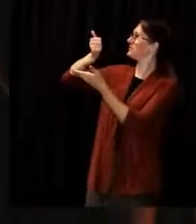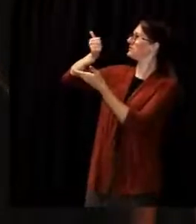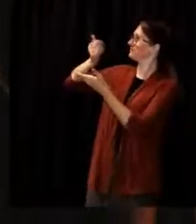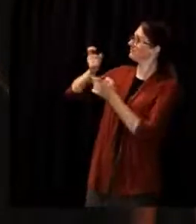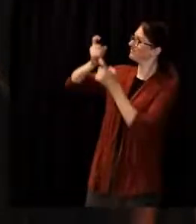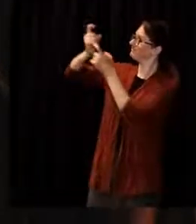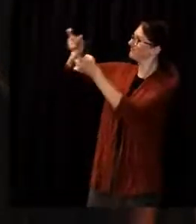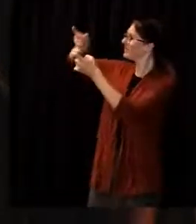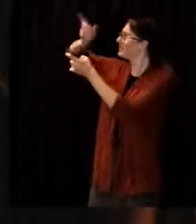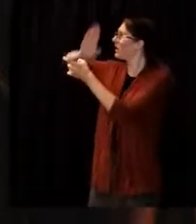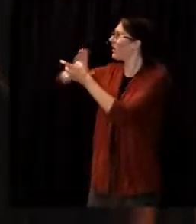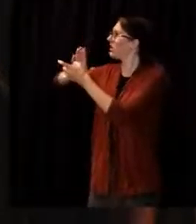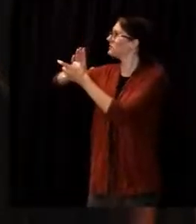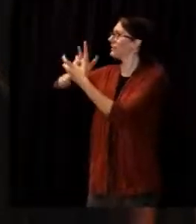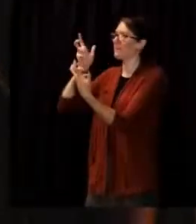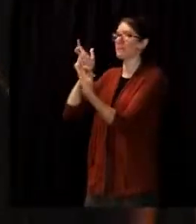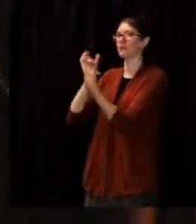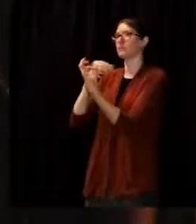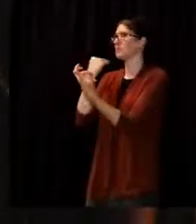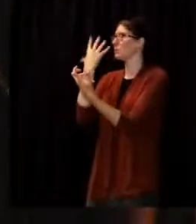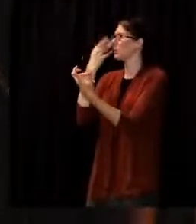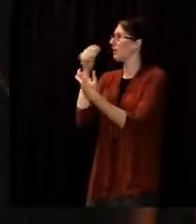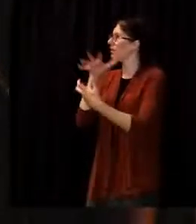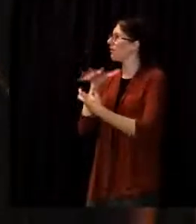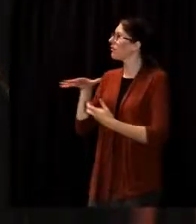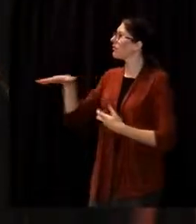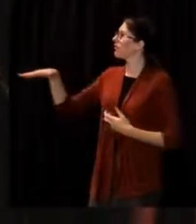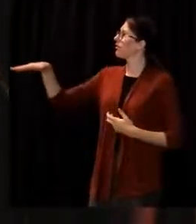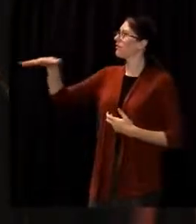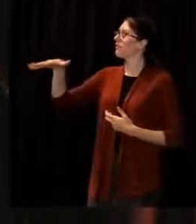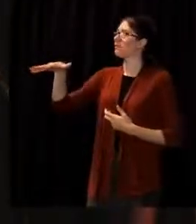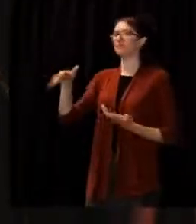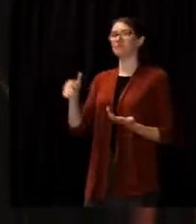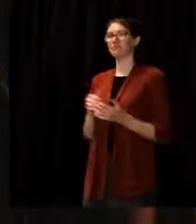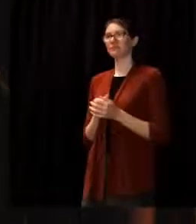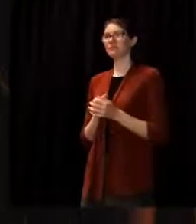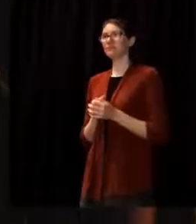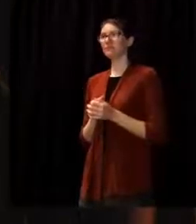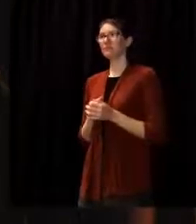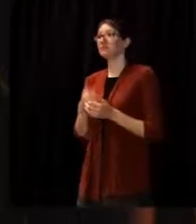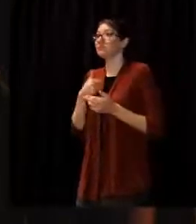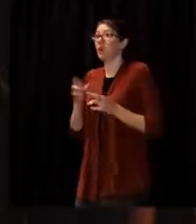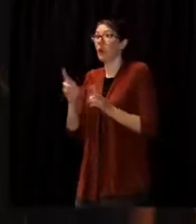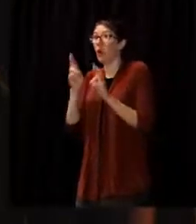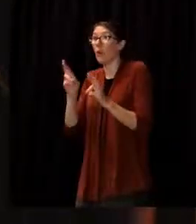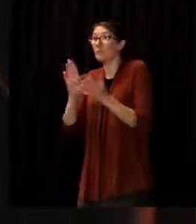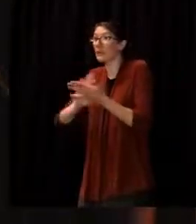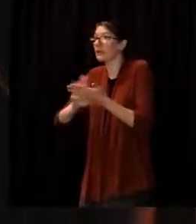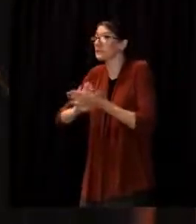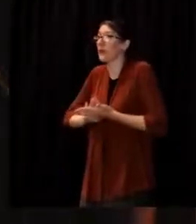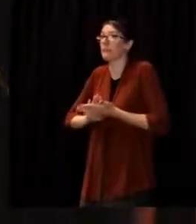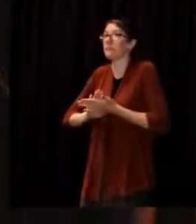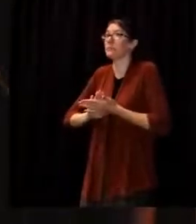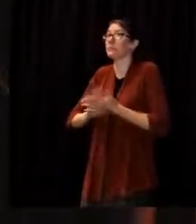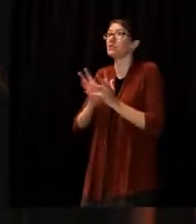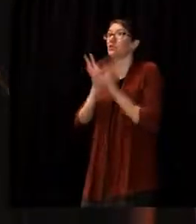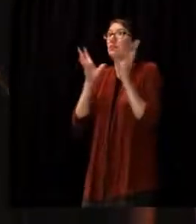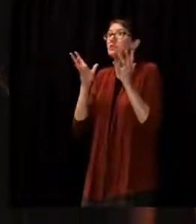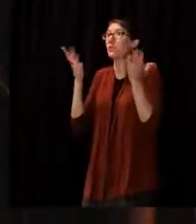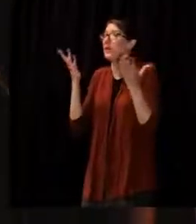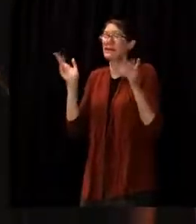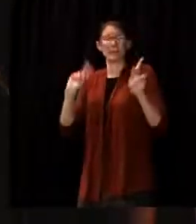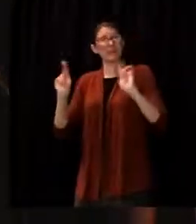aesthetically. And so I personally would love to see this cleaned up to the point where people go, you know, I could go out there in the country to have a